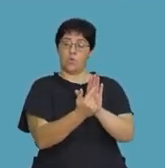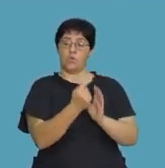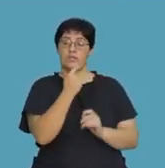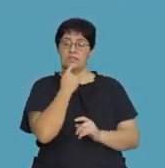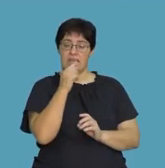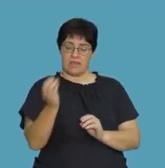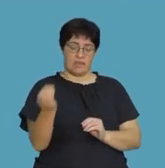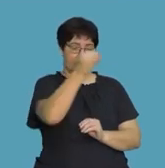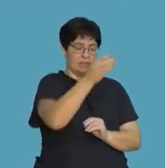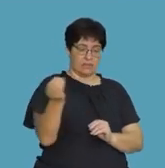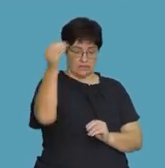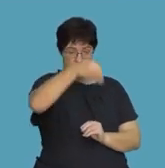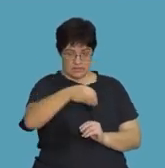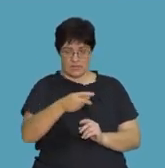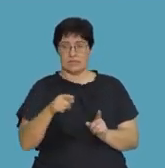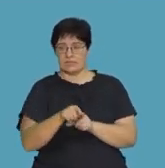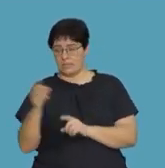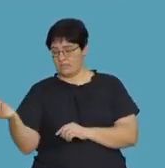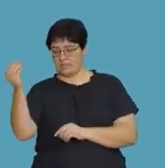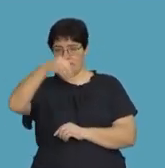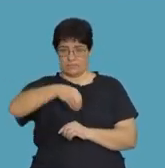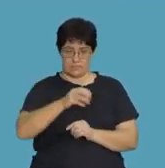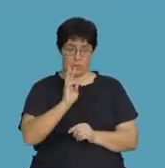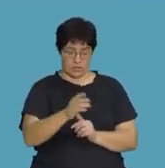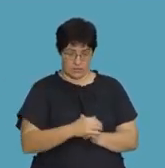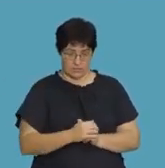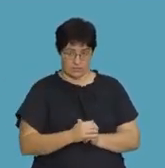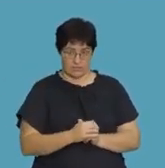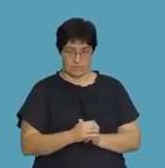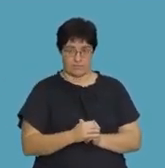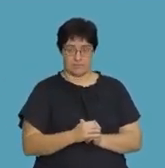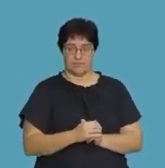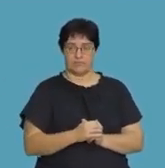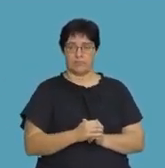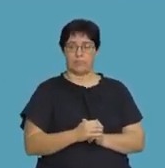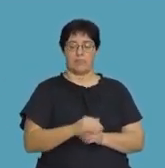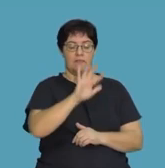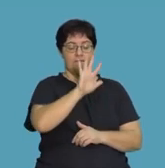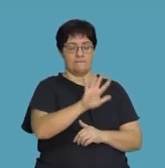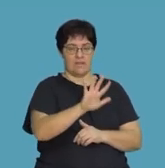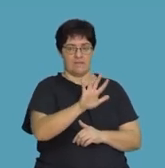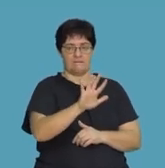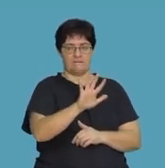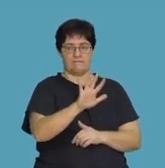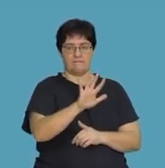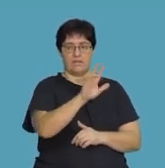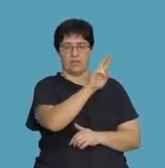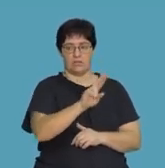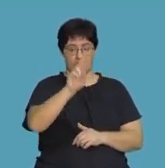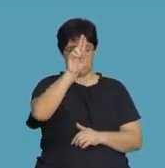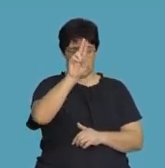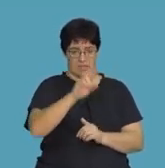we looked at, we said we distribute this, even that we distribute it there. So this will be